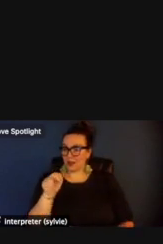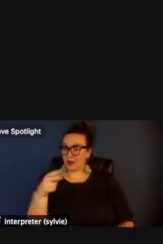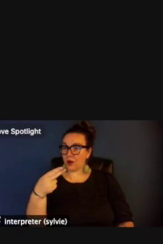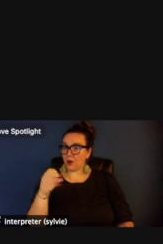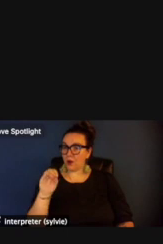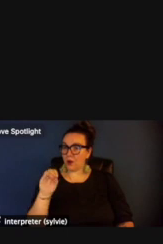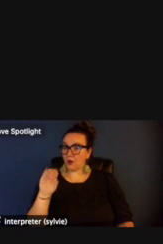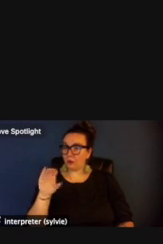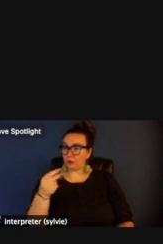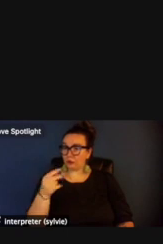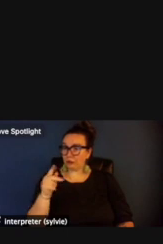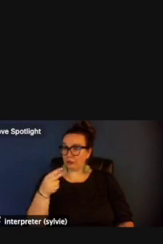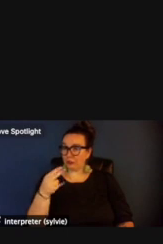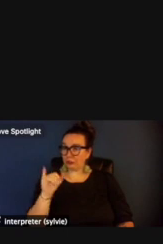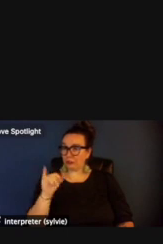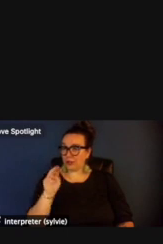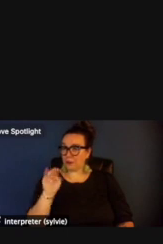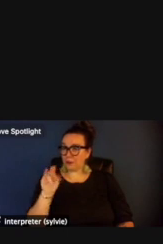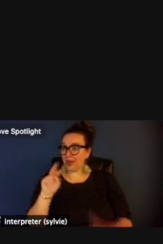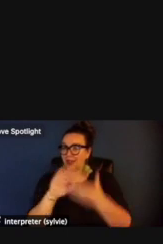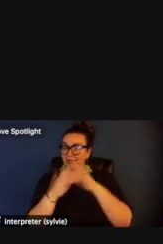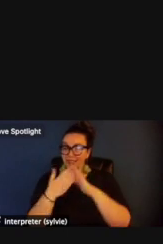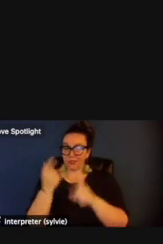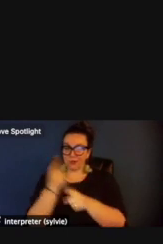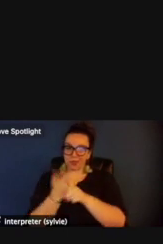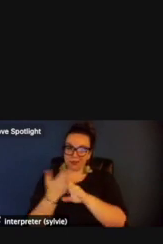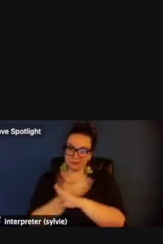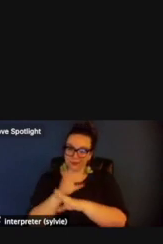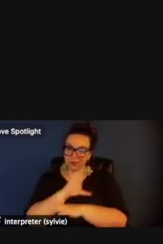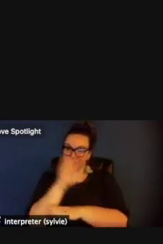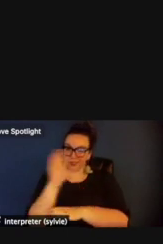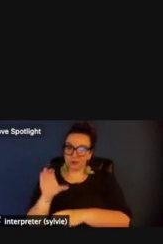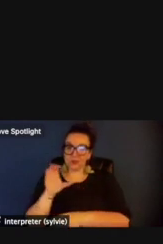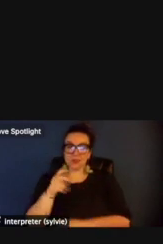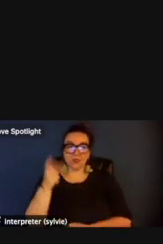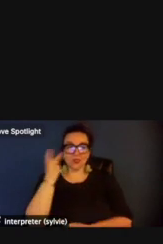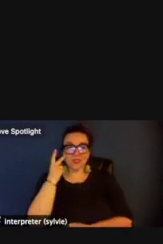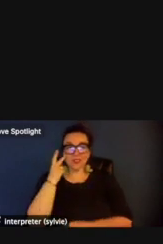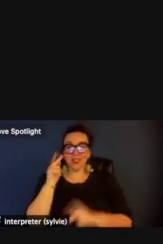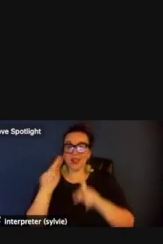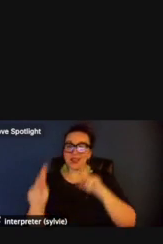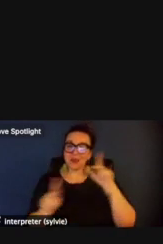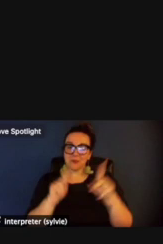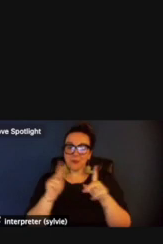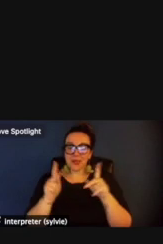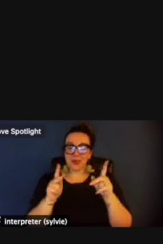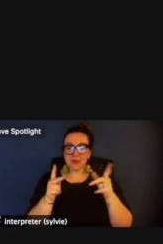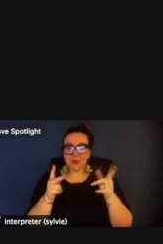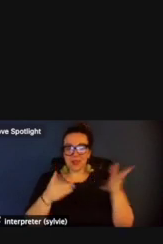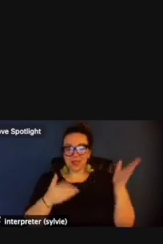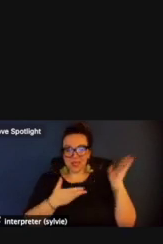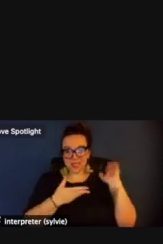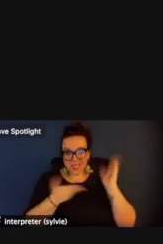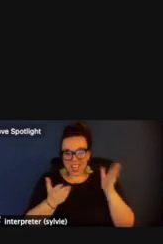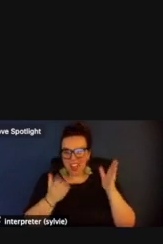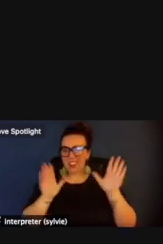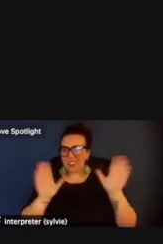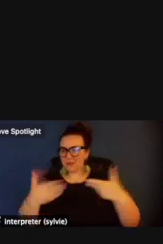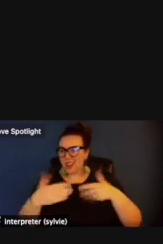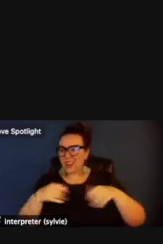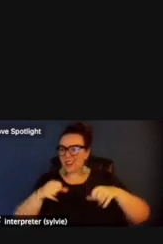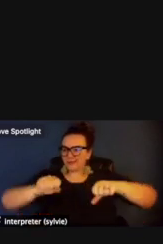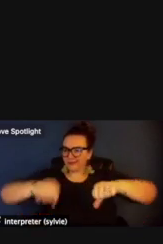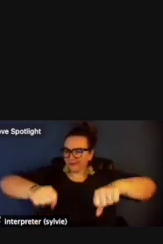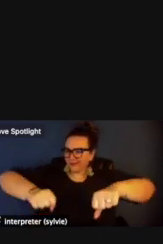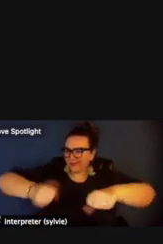We were there right before Christmas when we were here. You can see all the people carrying whatever they need to carry, you know, multiple people